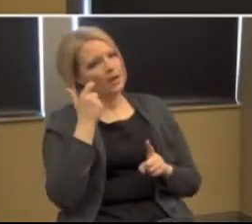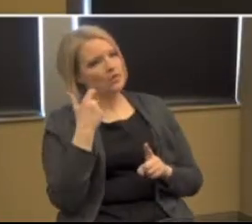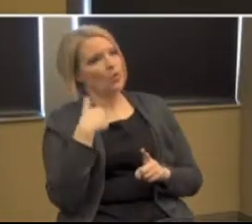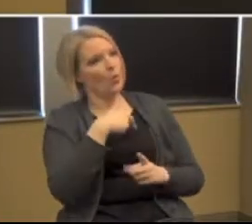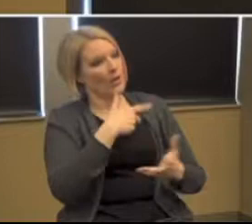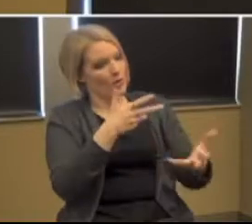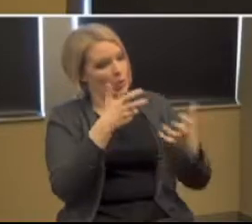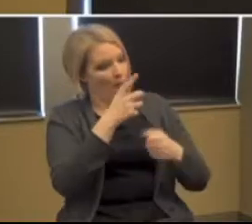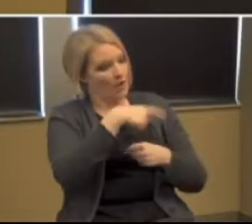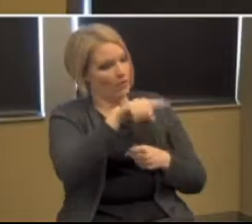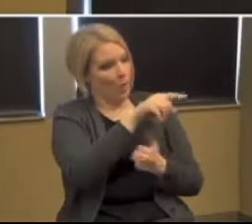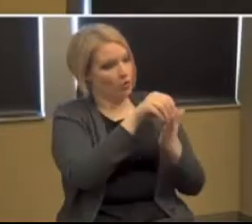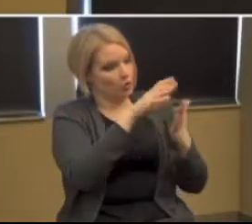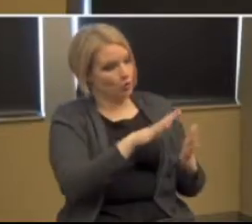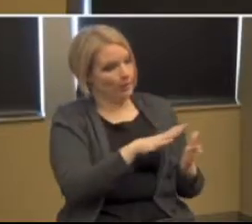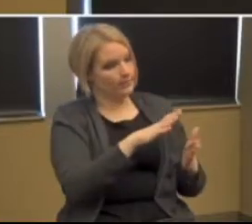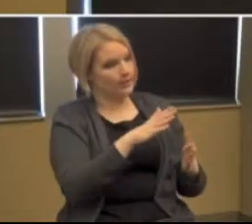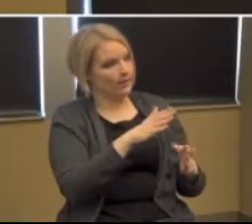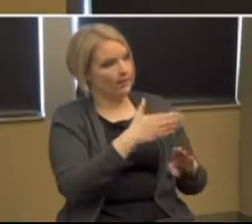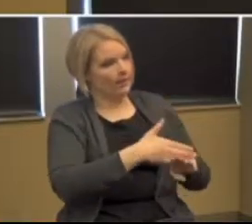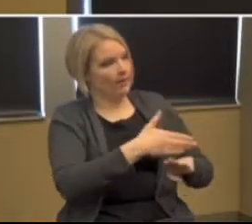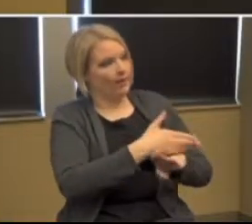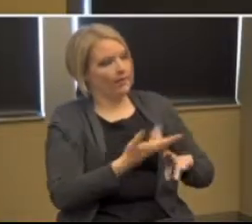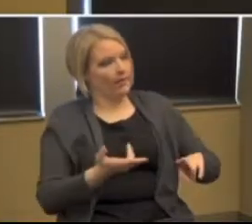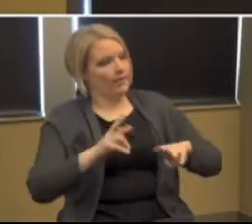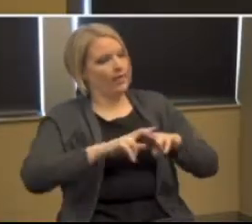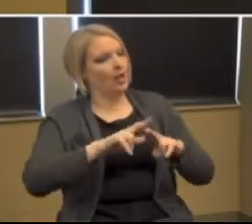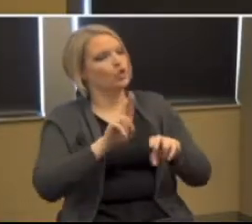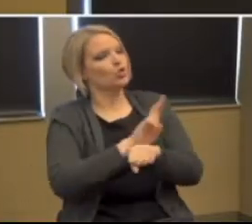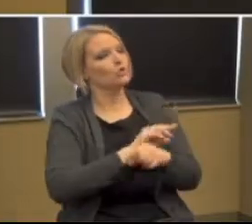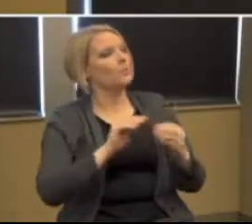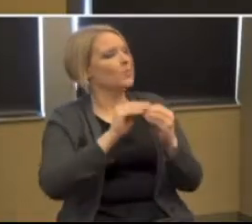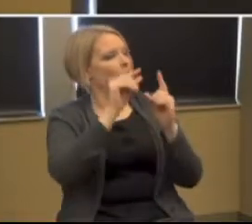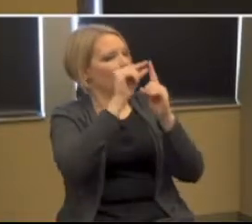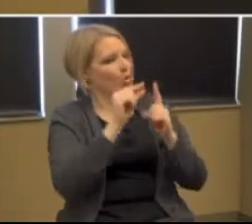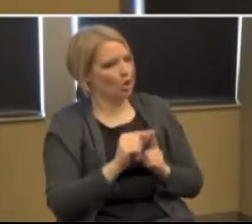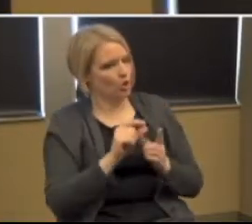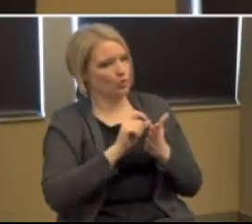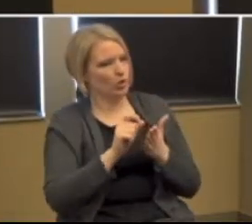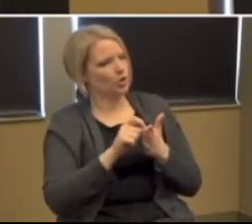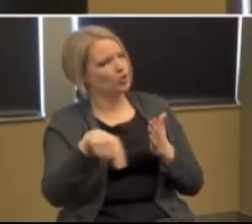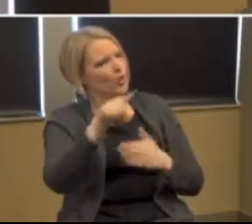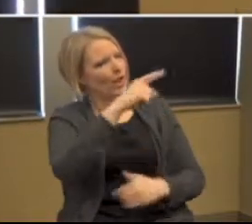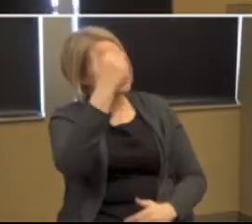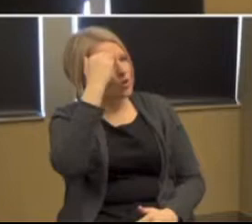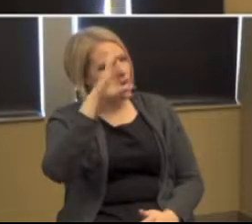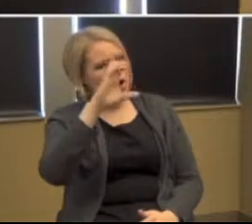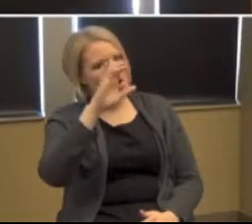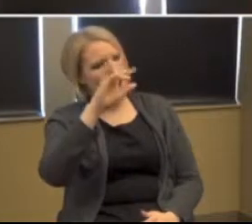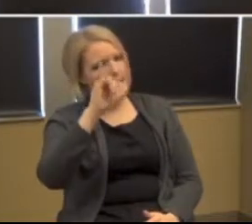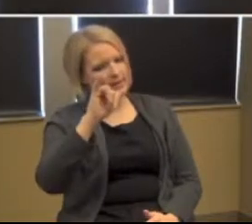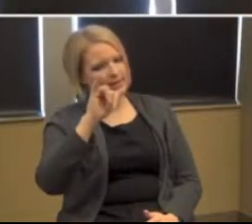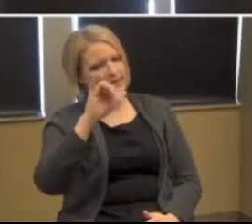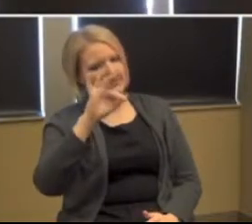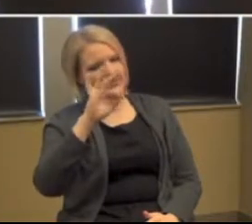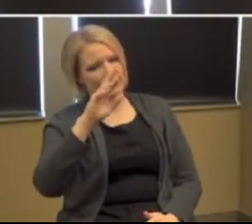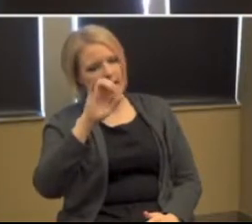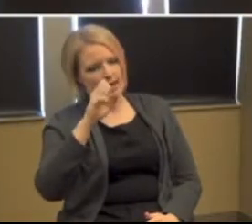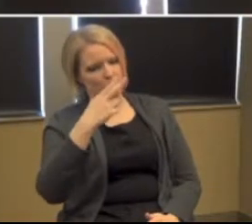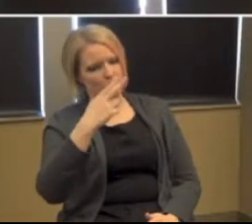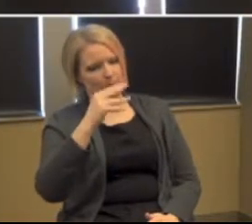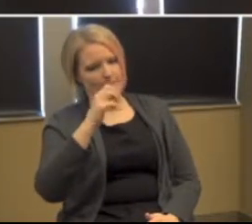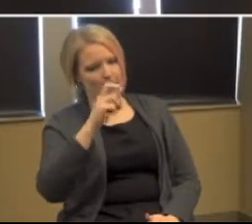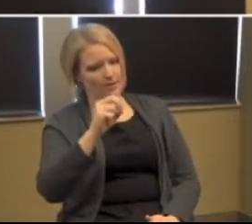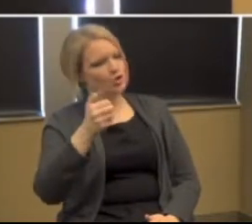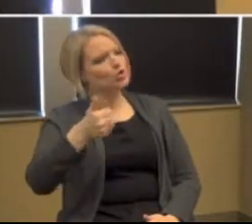kids as possible onto Word, right? How many of you guys are familiar with Carly Fleischman? She is an individual